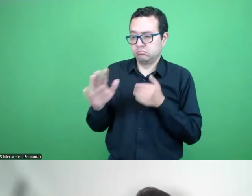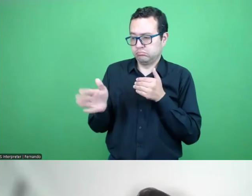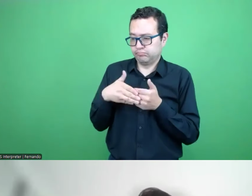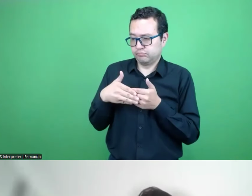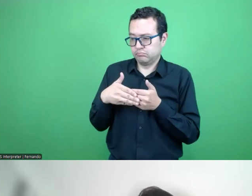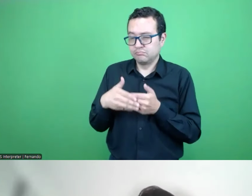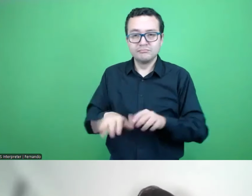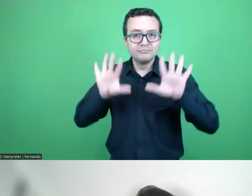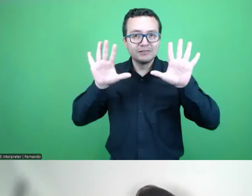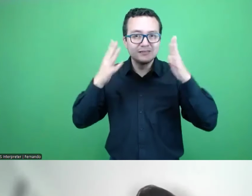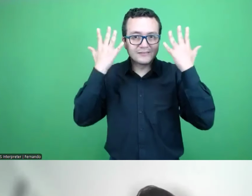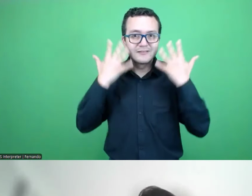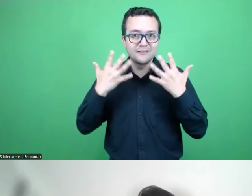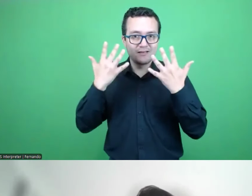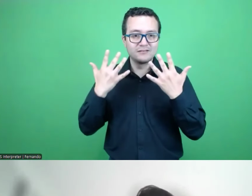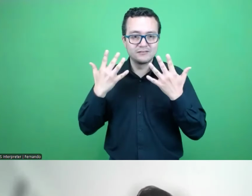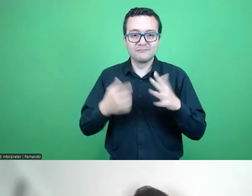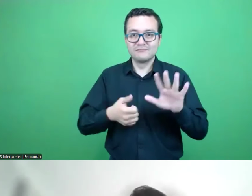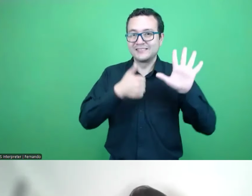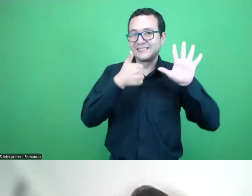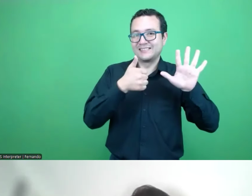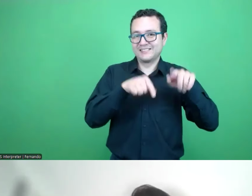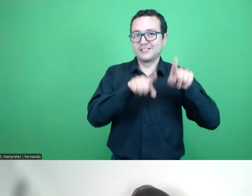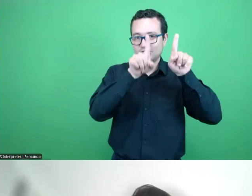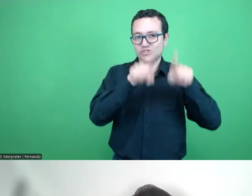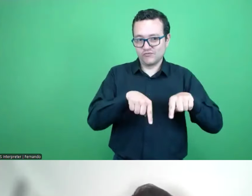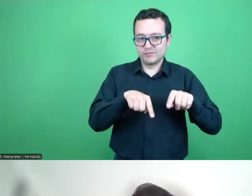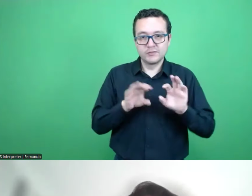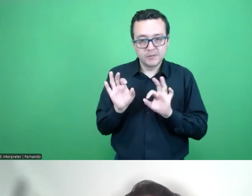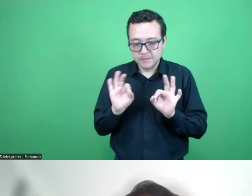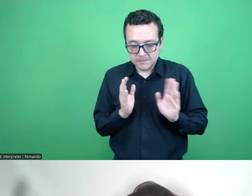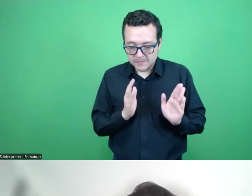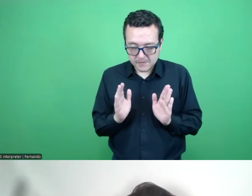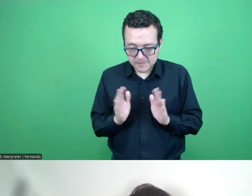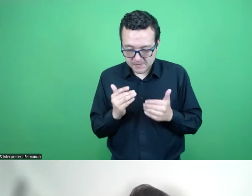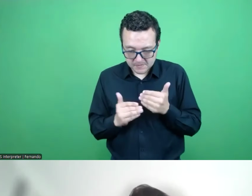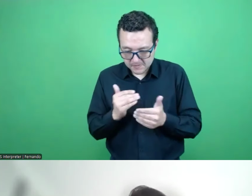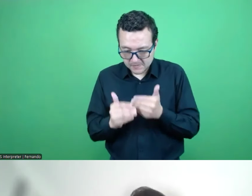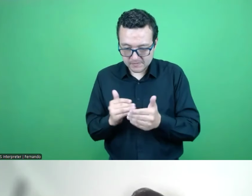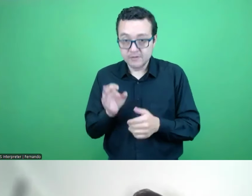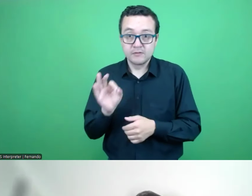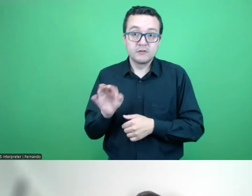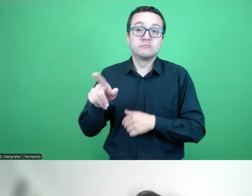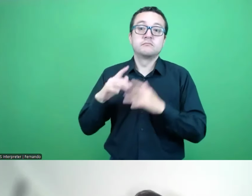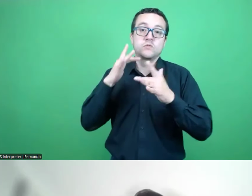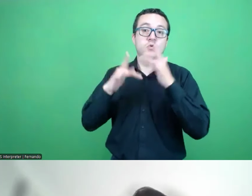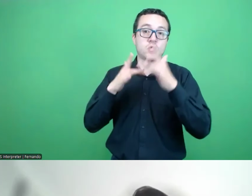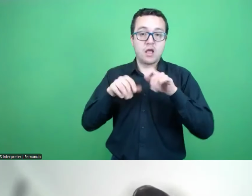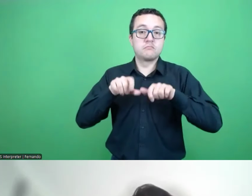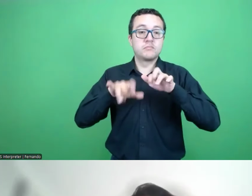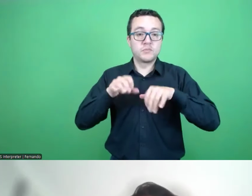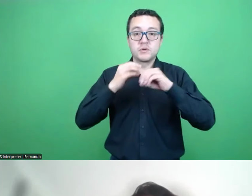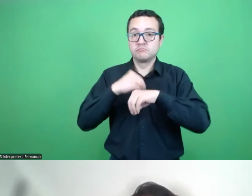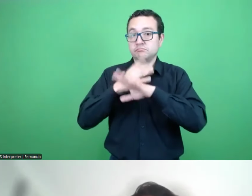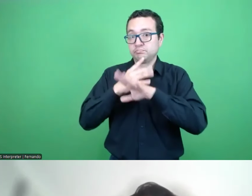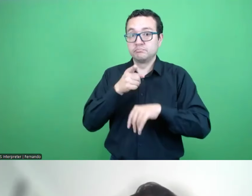and evaluating them against parameters that were clearly set online when you applied